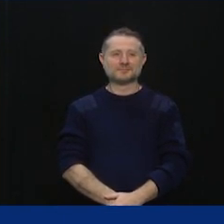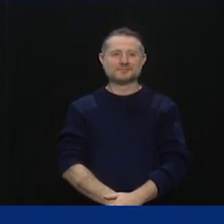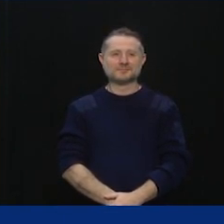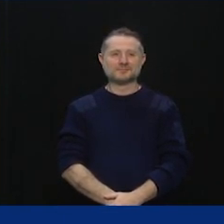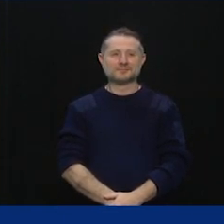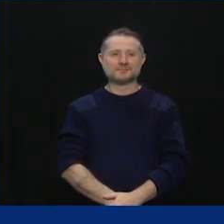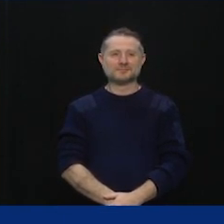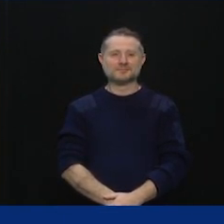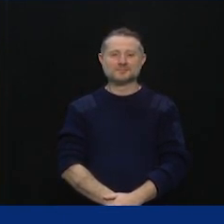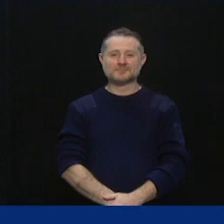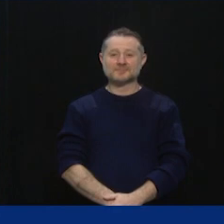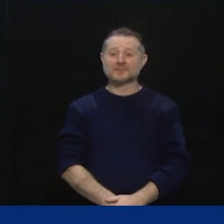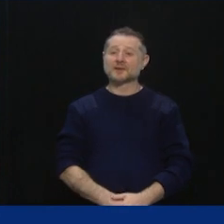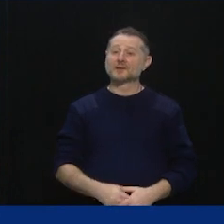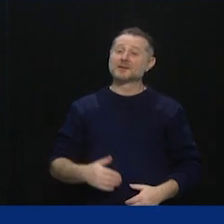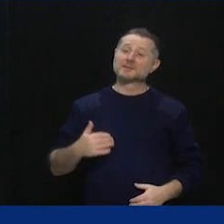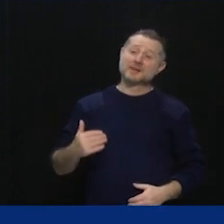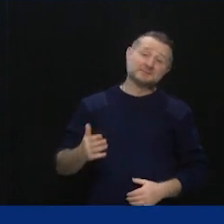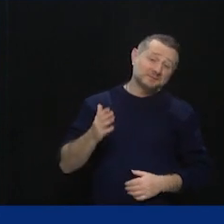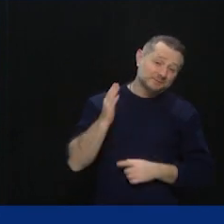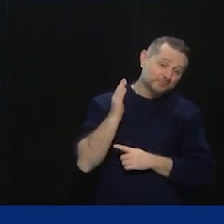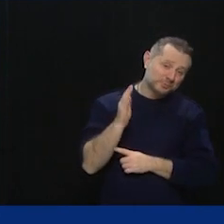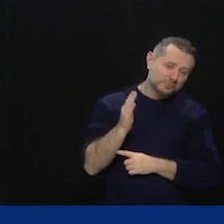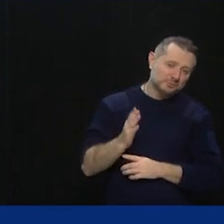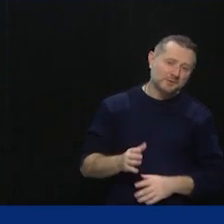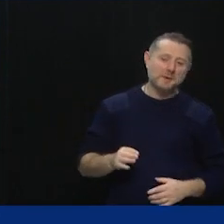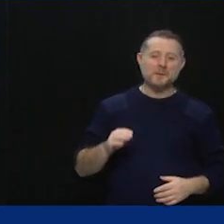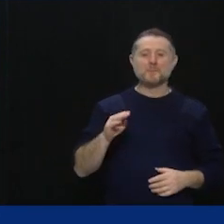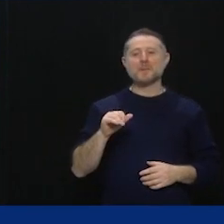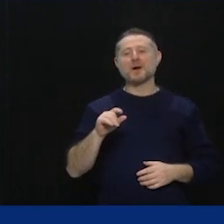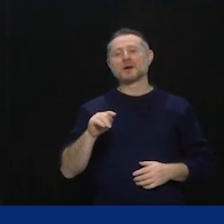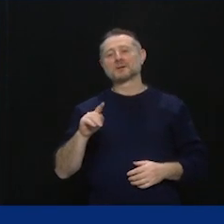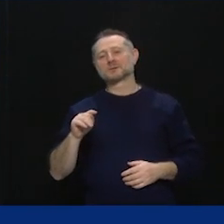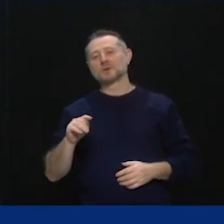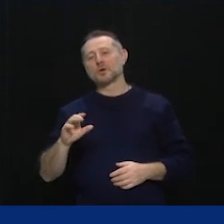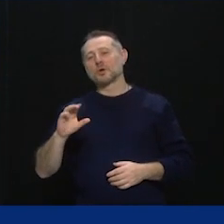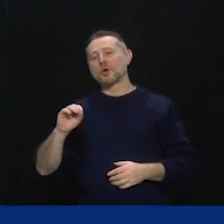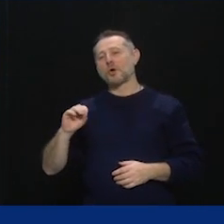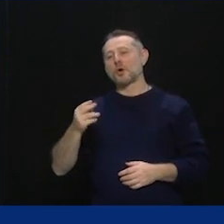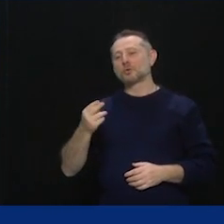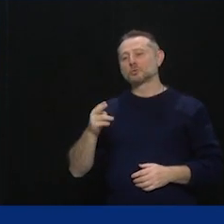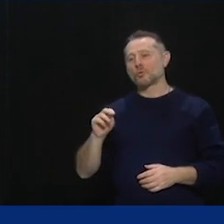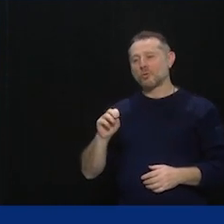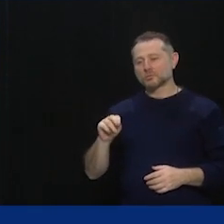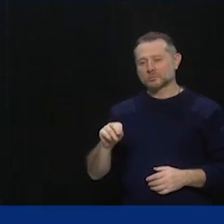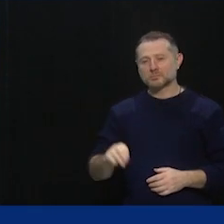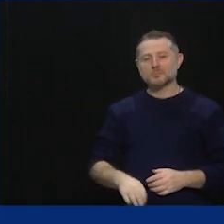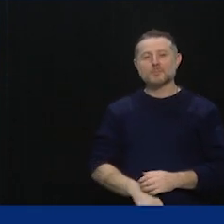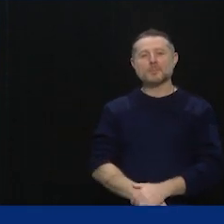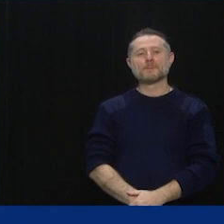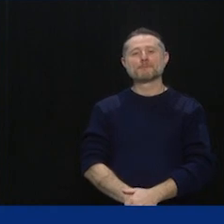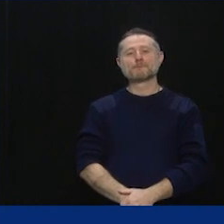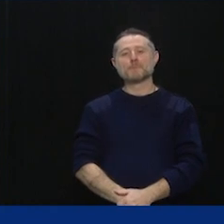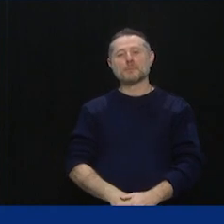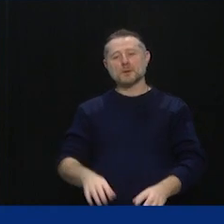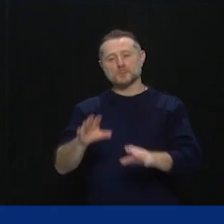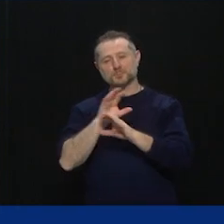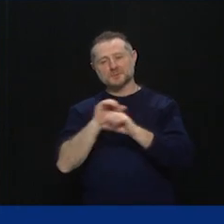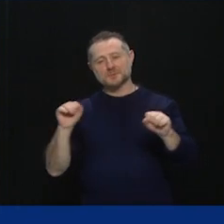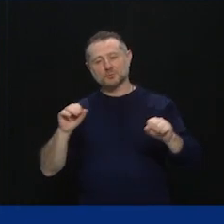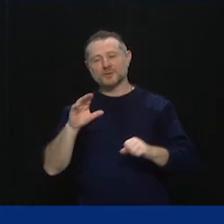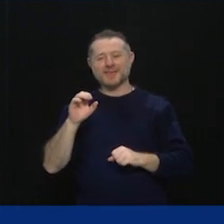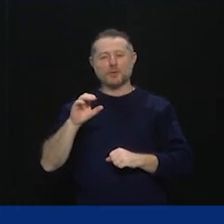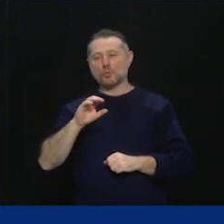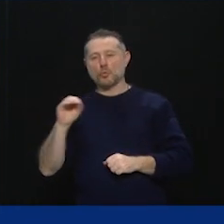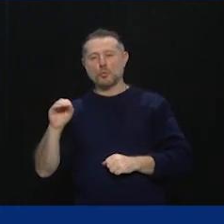Our next speaker is Matt Cohen. Matt's the president, CEO of Long Island Association, the largest business organization on Long